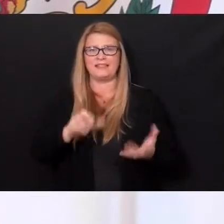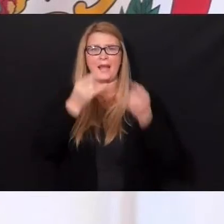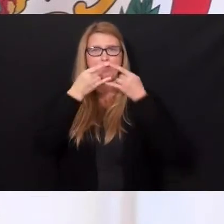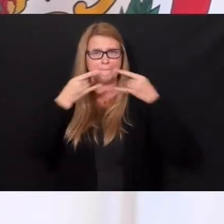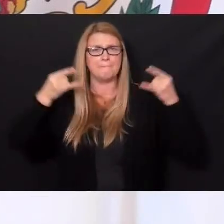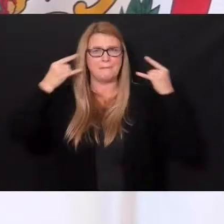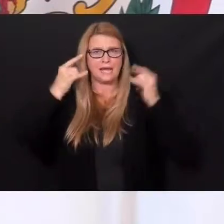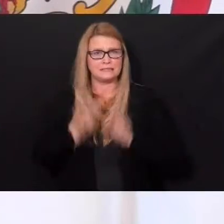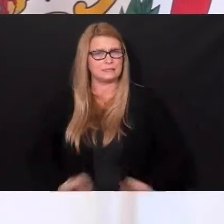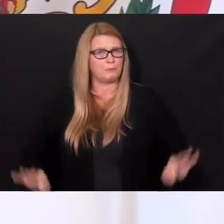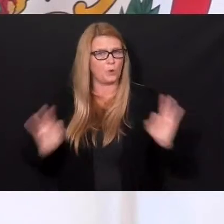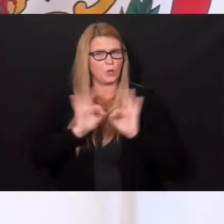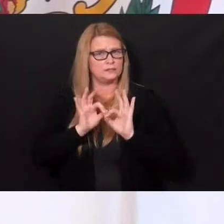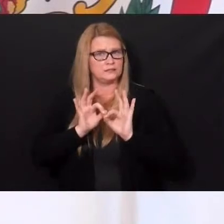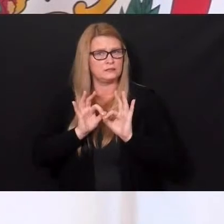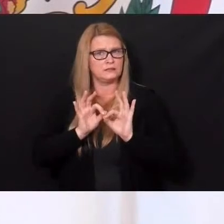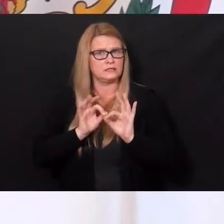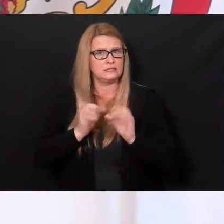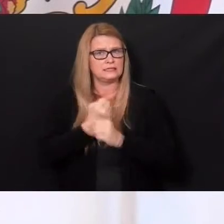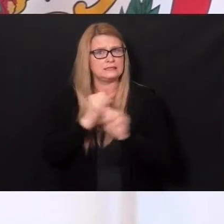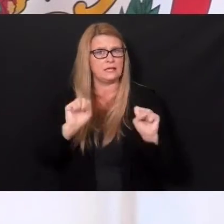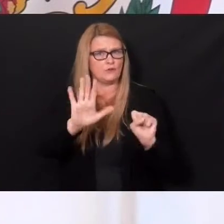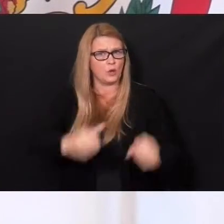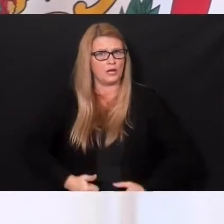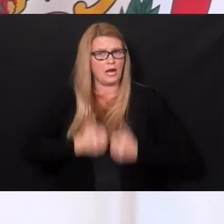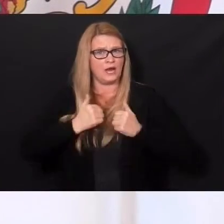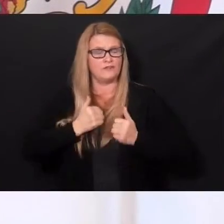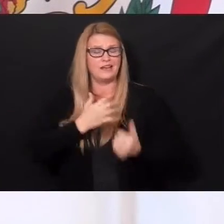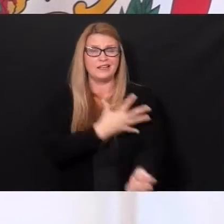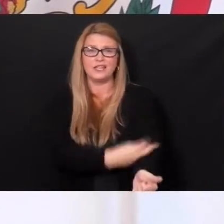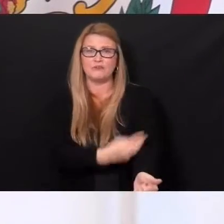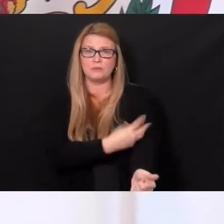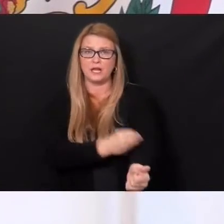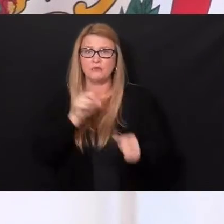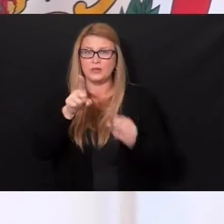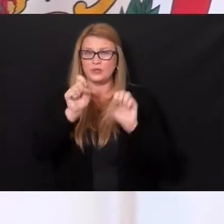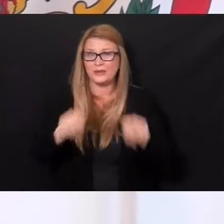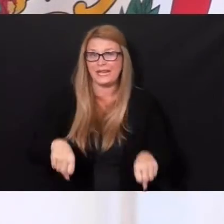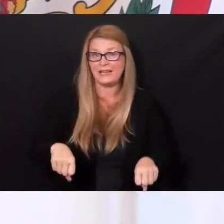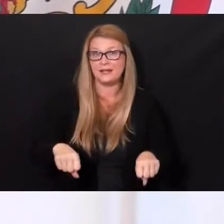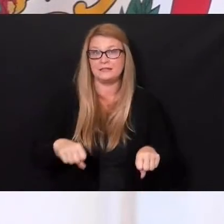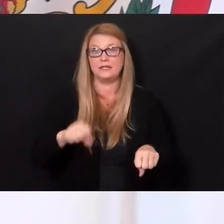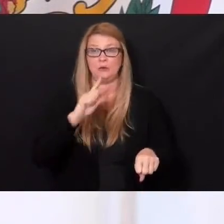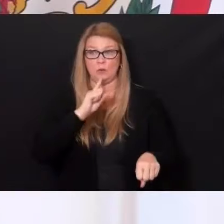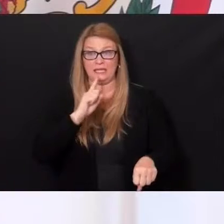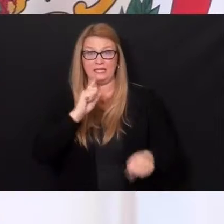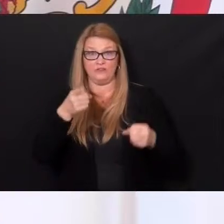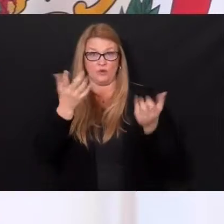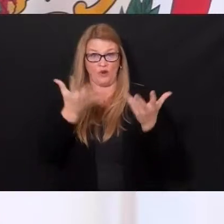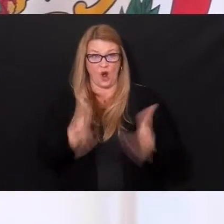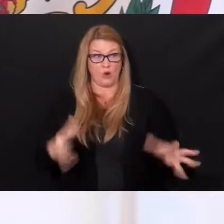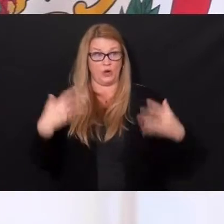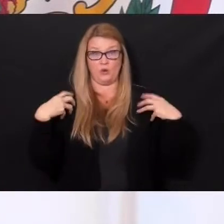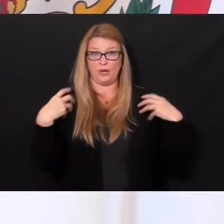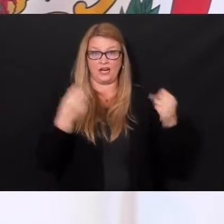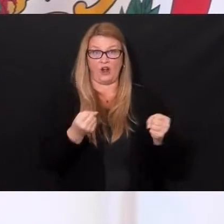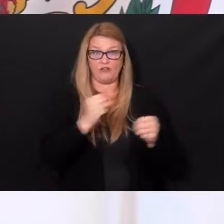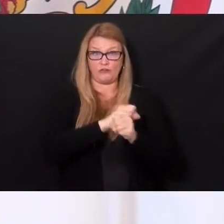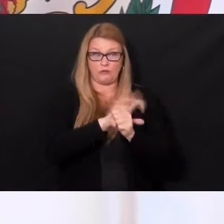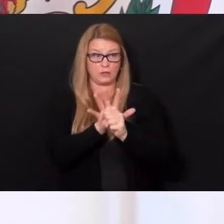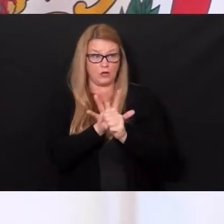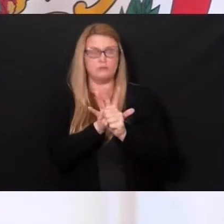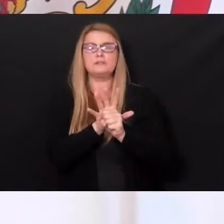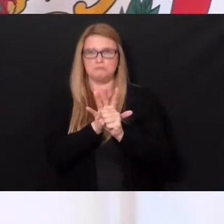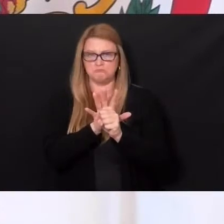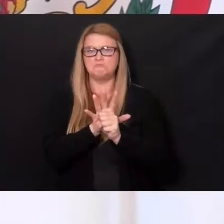to you. Wear your mask. Give blood when you can and everything, especially if you've recovered from COVID. It's a blessing